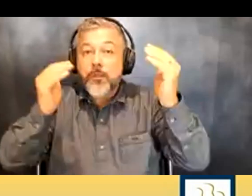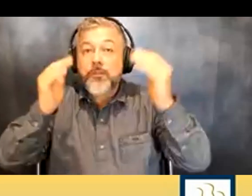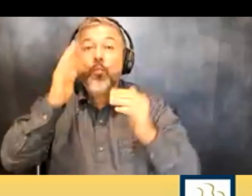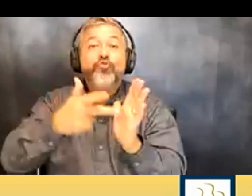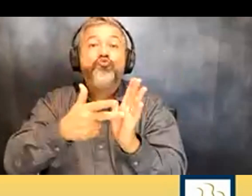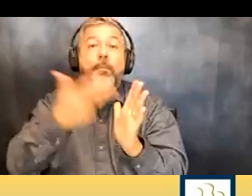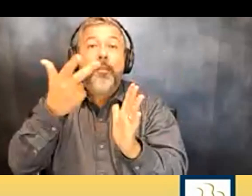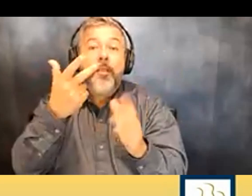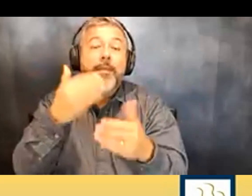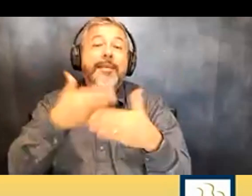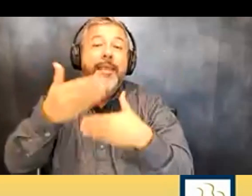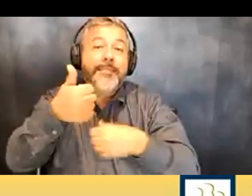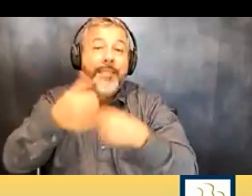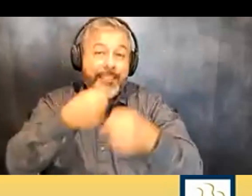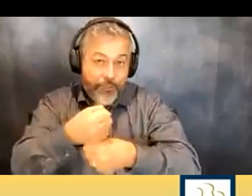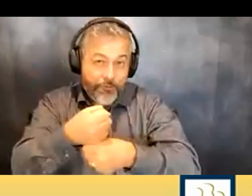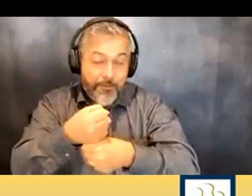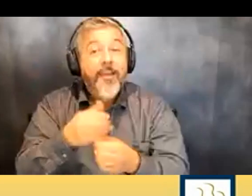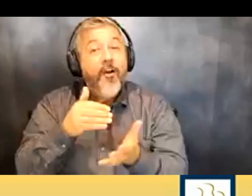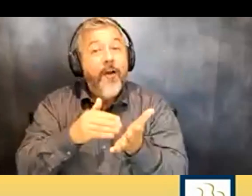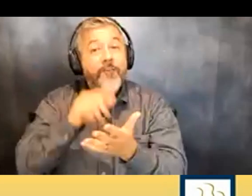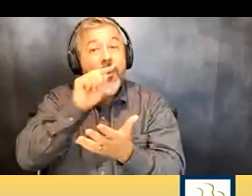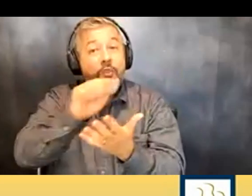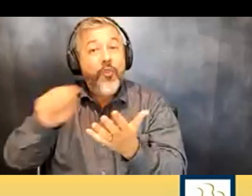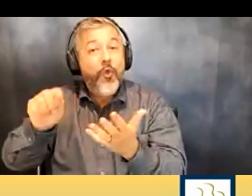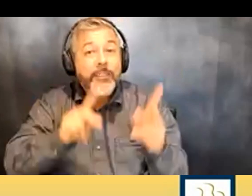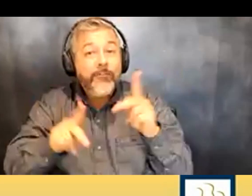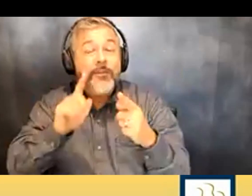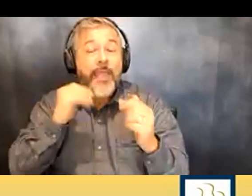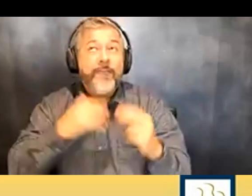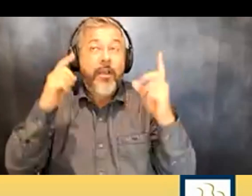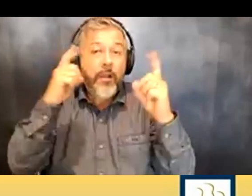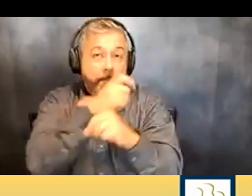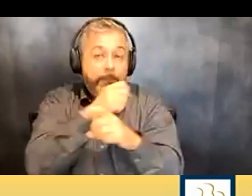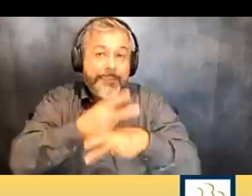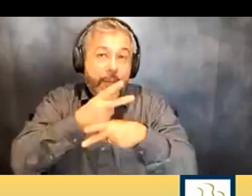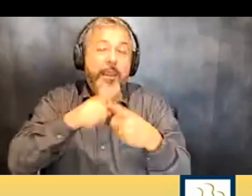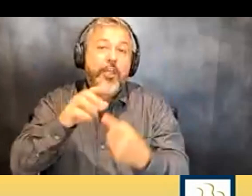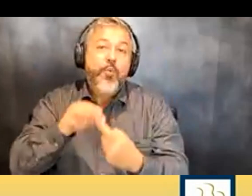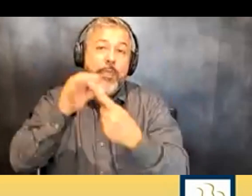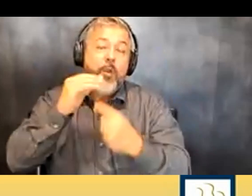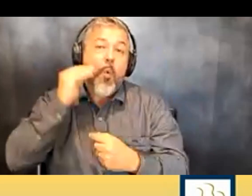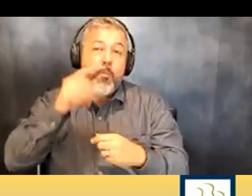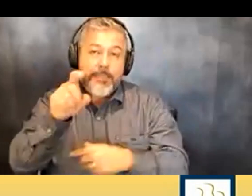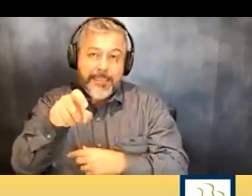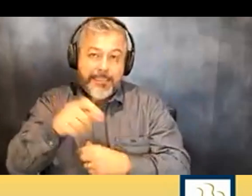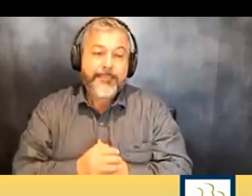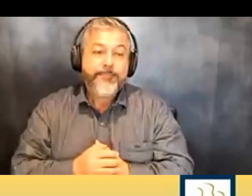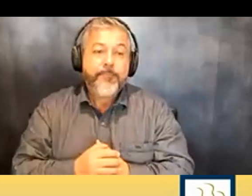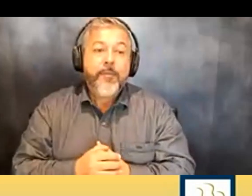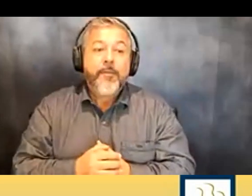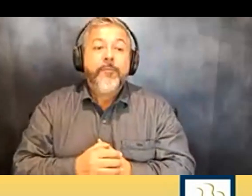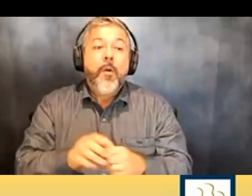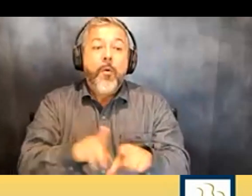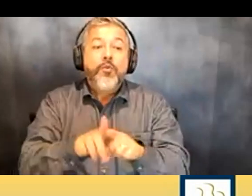and that often those individuals will have complex care and unique housing needs. The need to